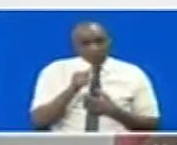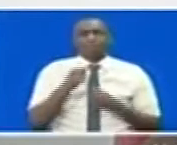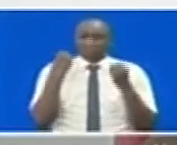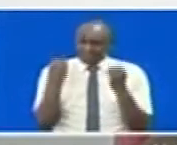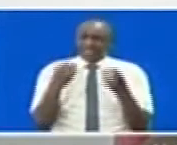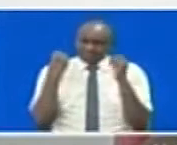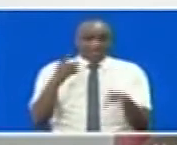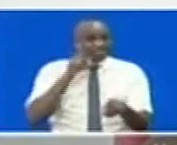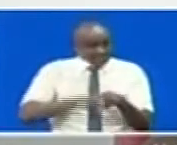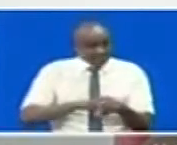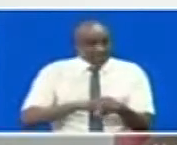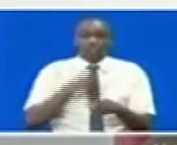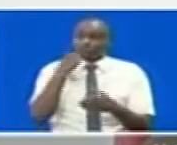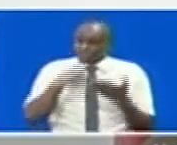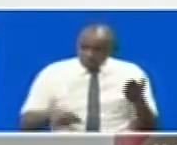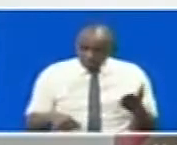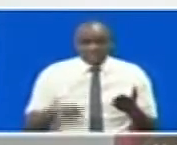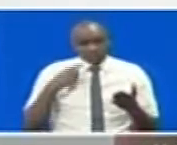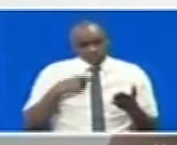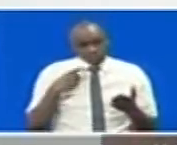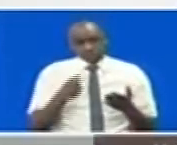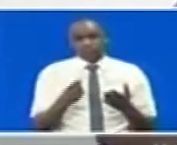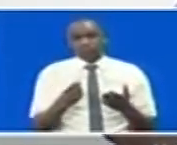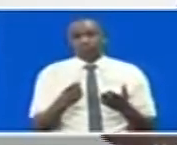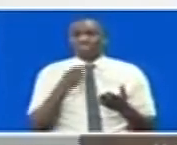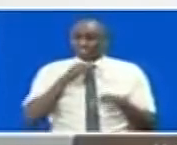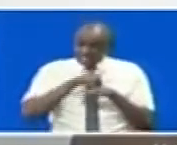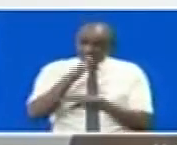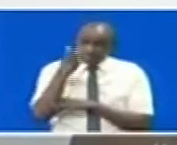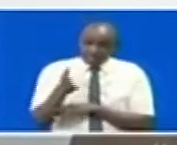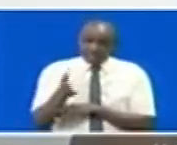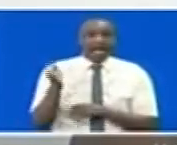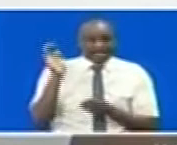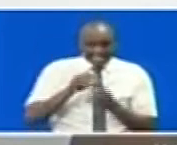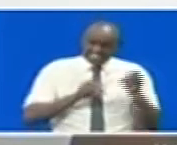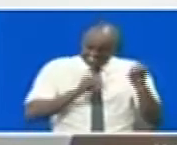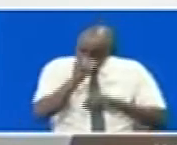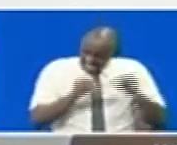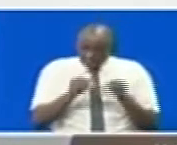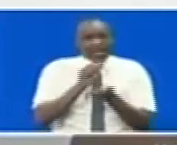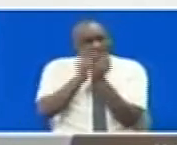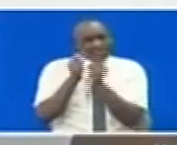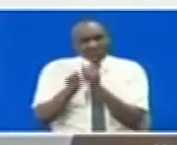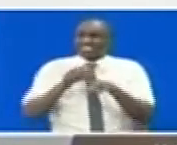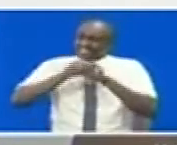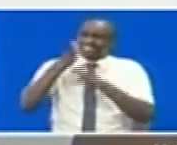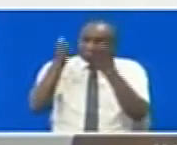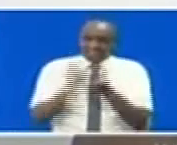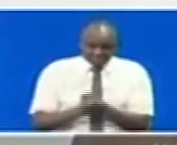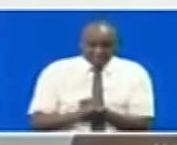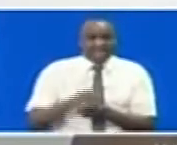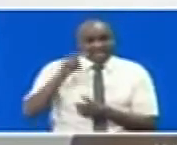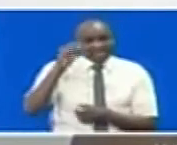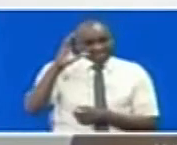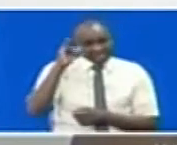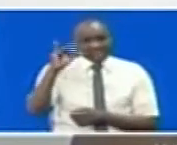occasions, including presenting to them draft amendments to the NCIC